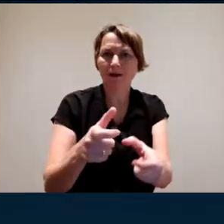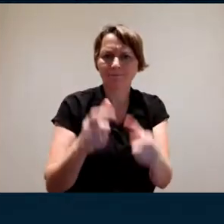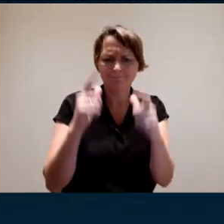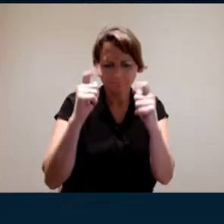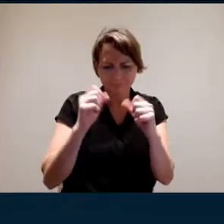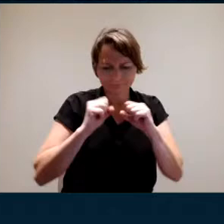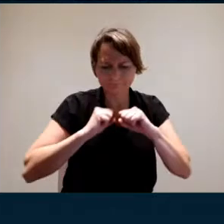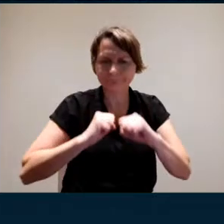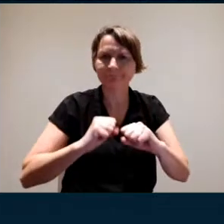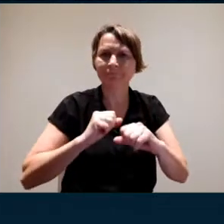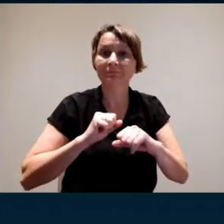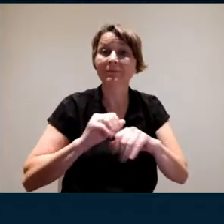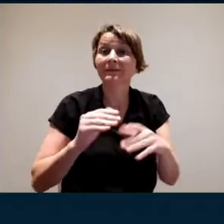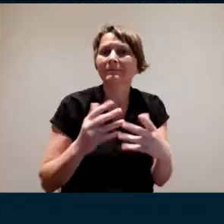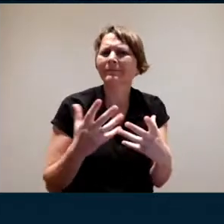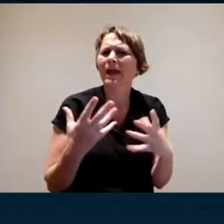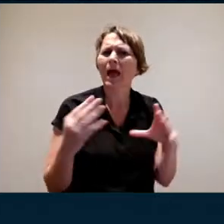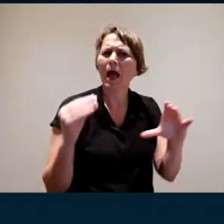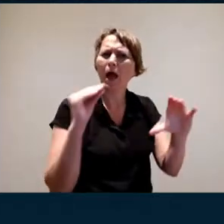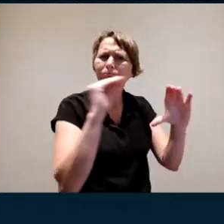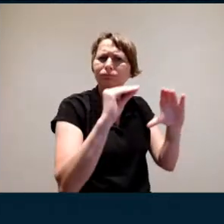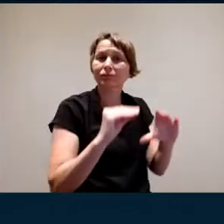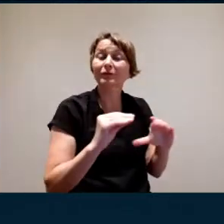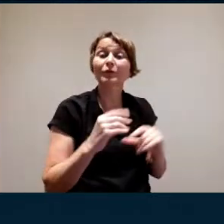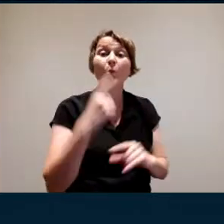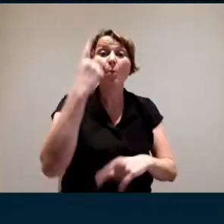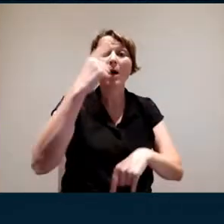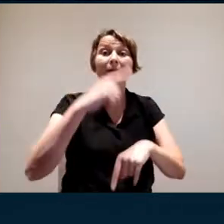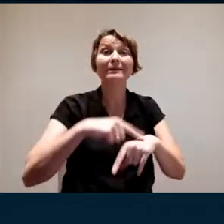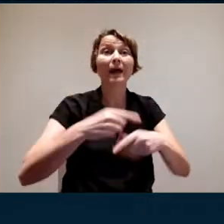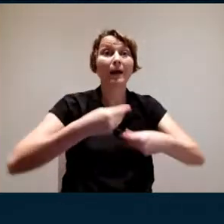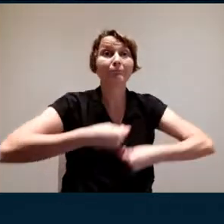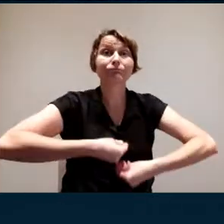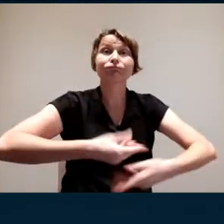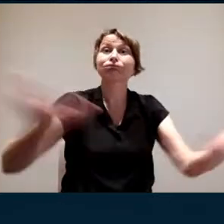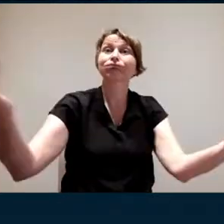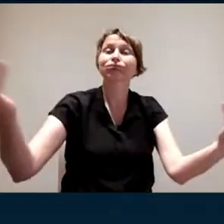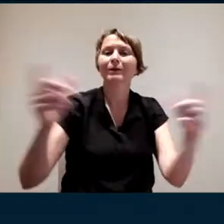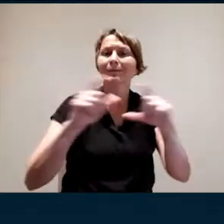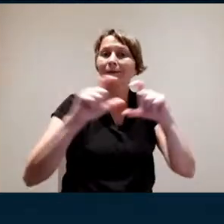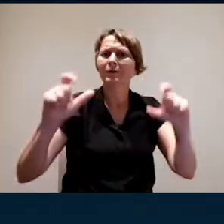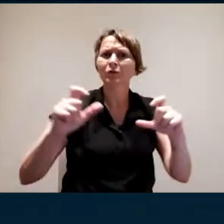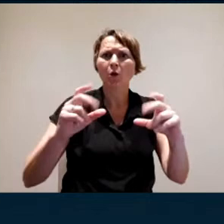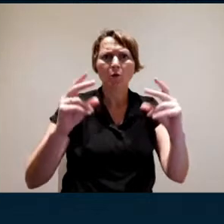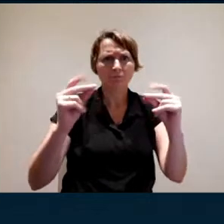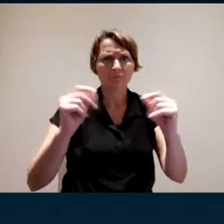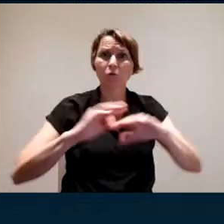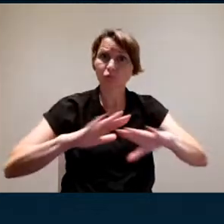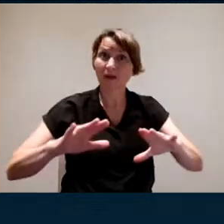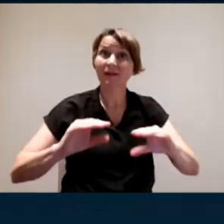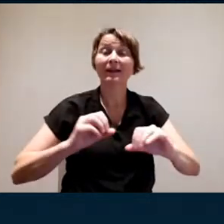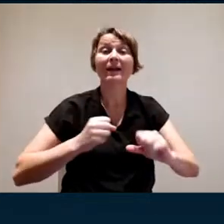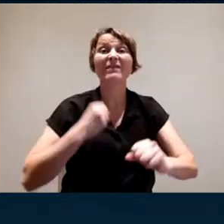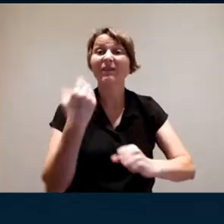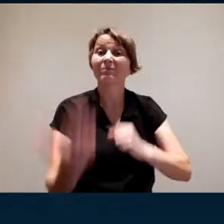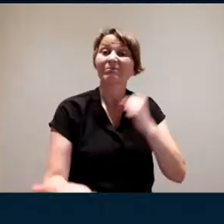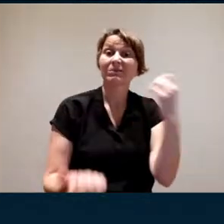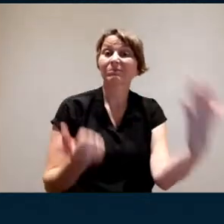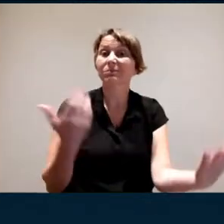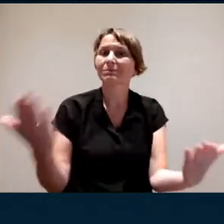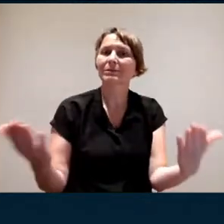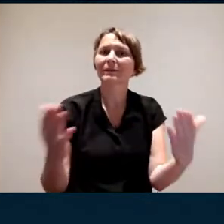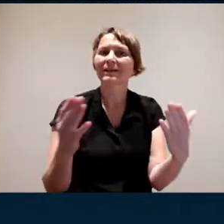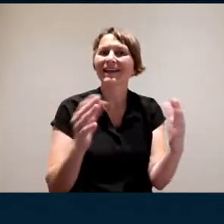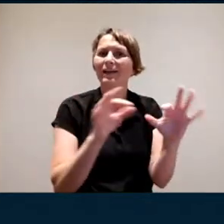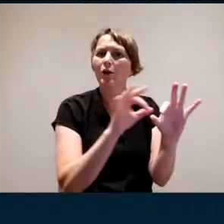giving or sharing it with an organization doesn't mean it's already available for the release pipeline, but it should be installed within the